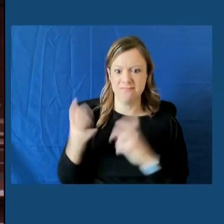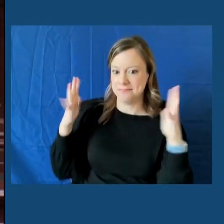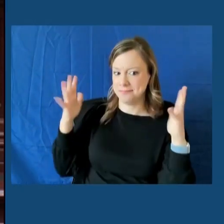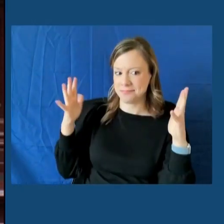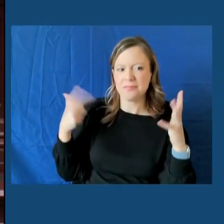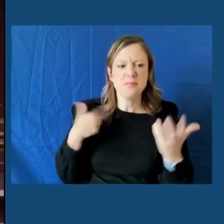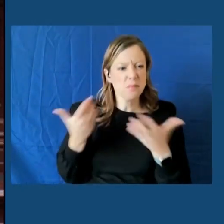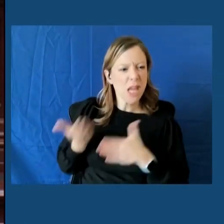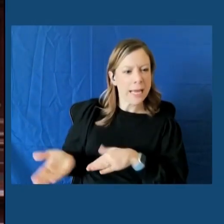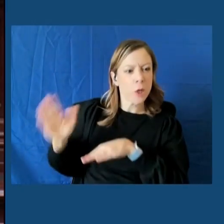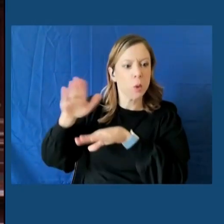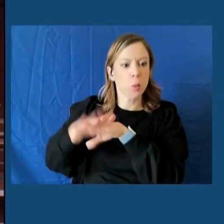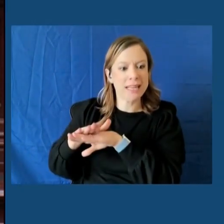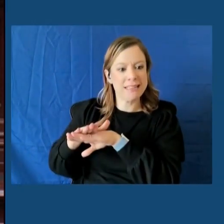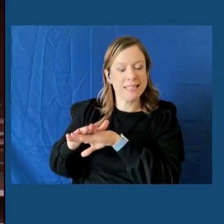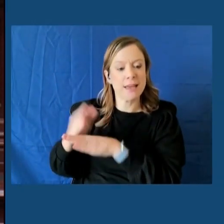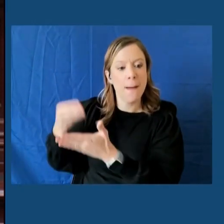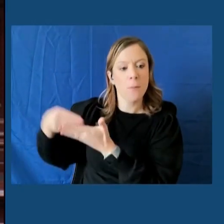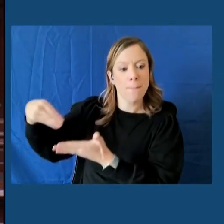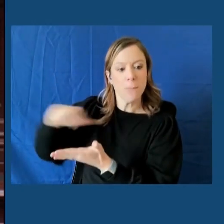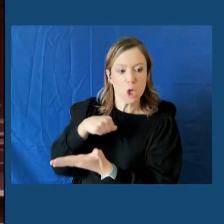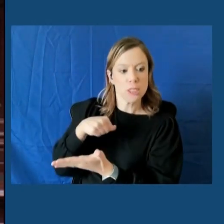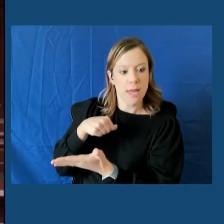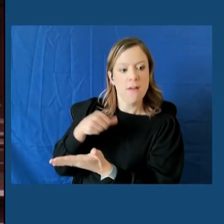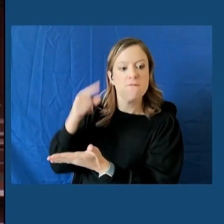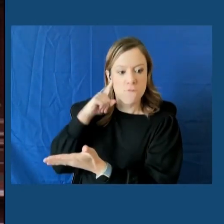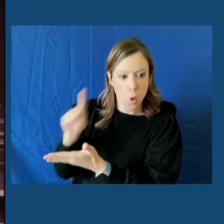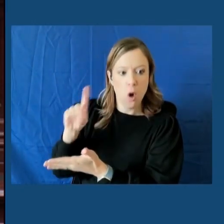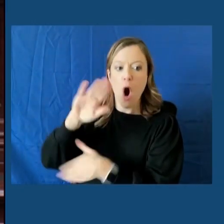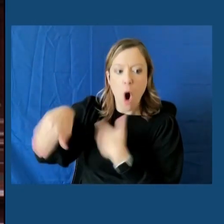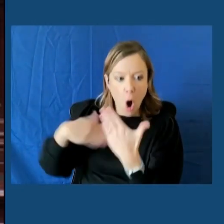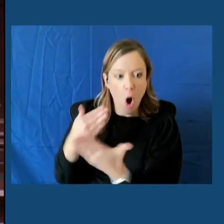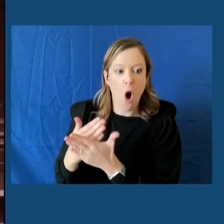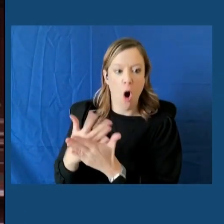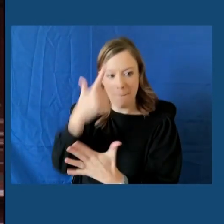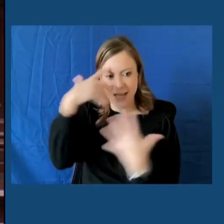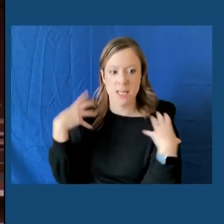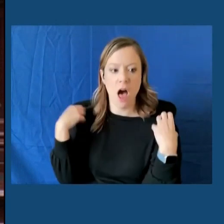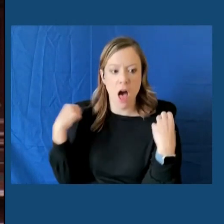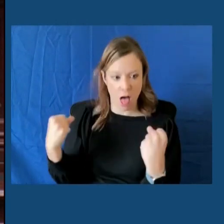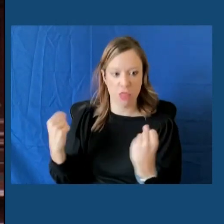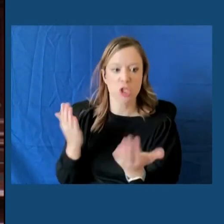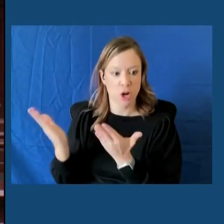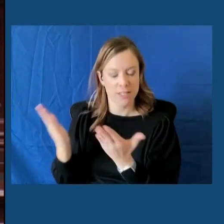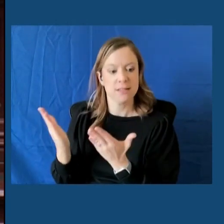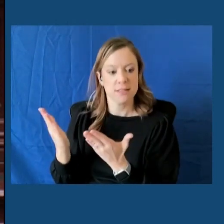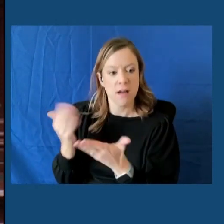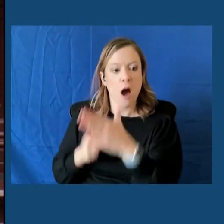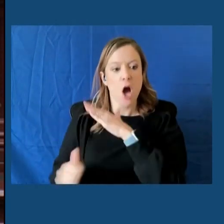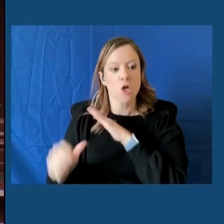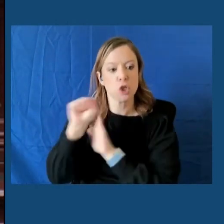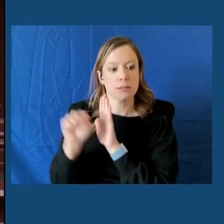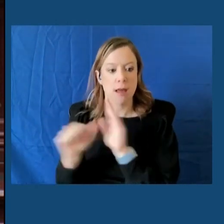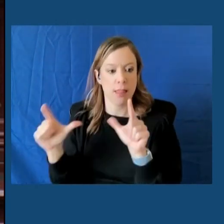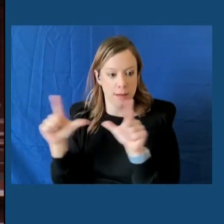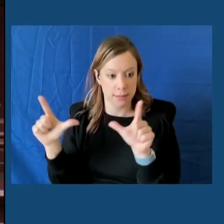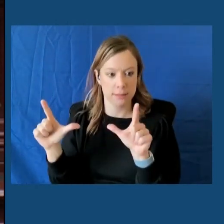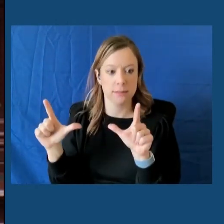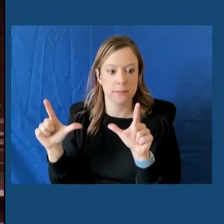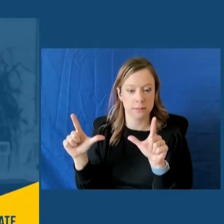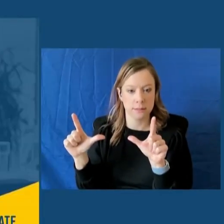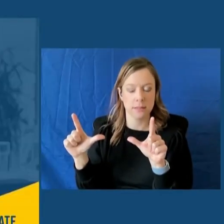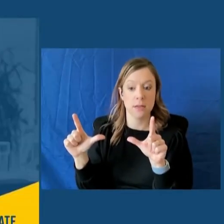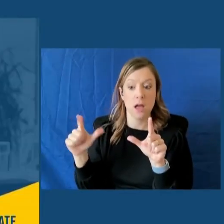I want to increase reimbursement rates for all state-licensed mental health services, and the new regulations